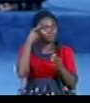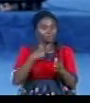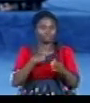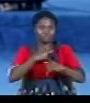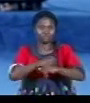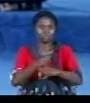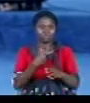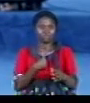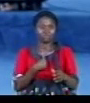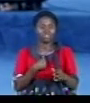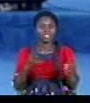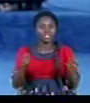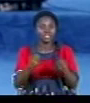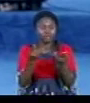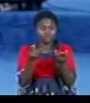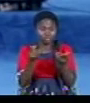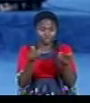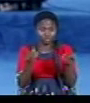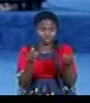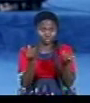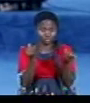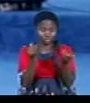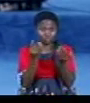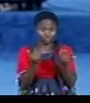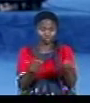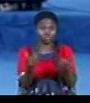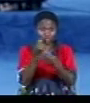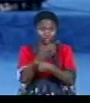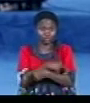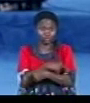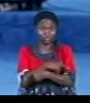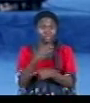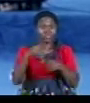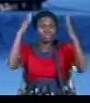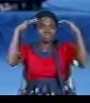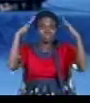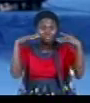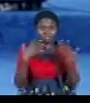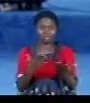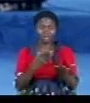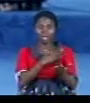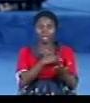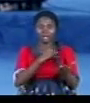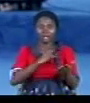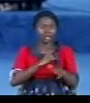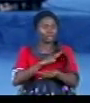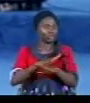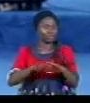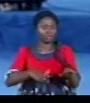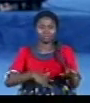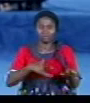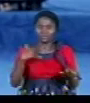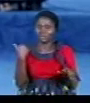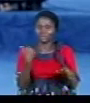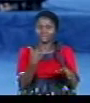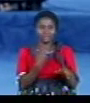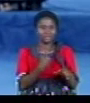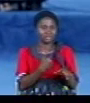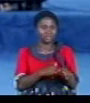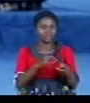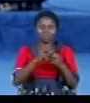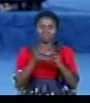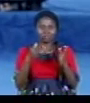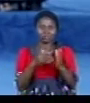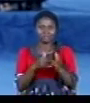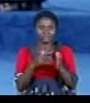I don't feel any sign, like, and I said, the name of God be glorified, because the same way that says